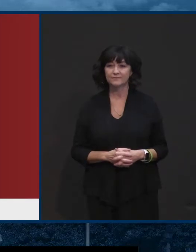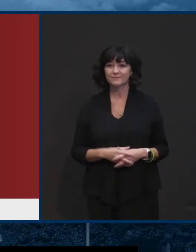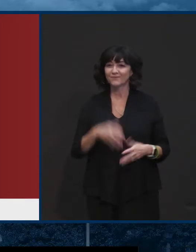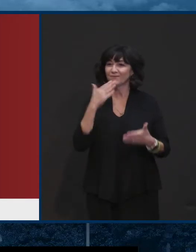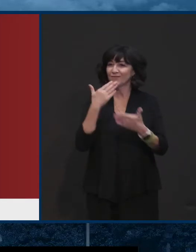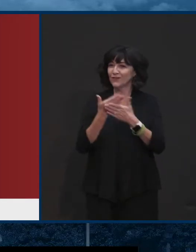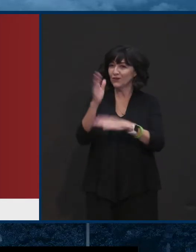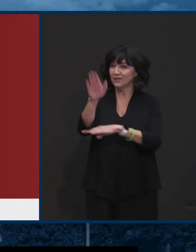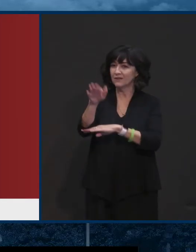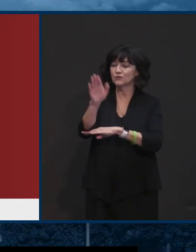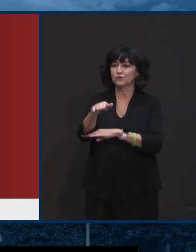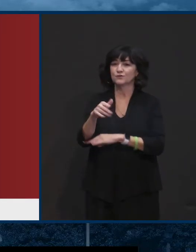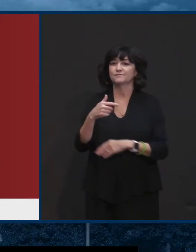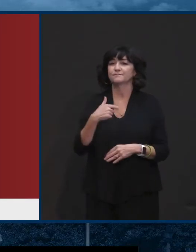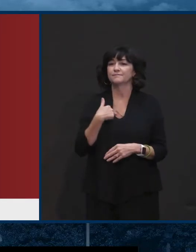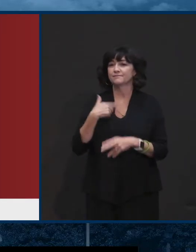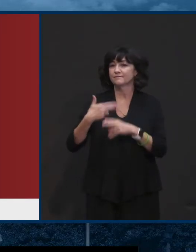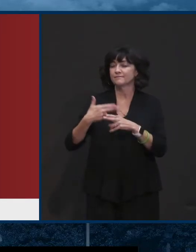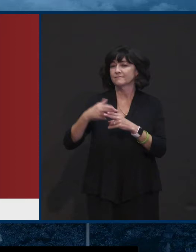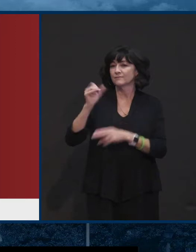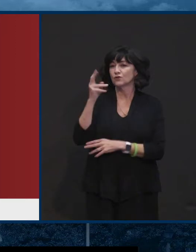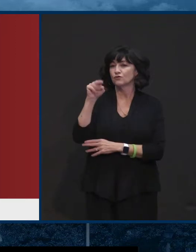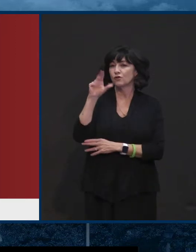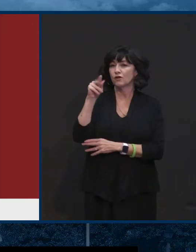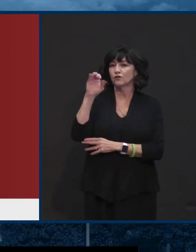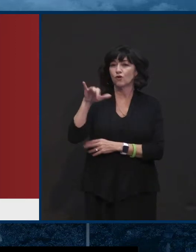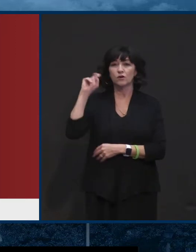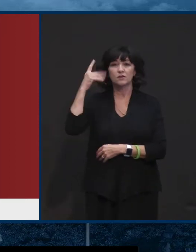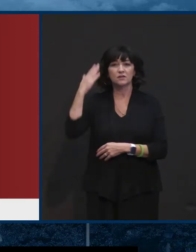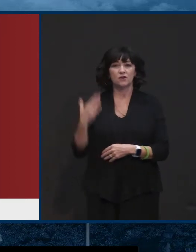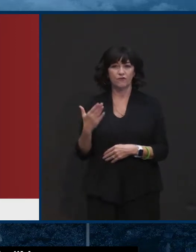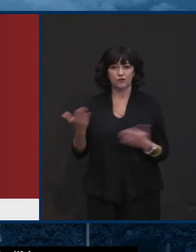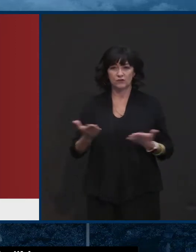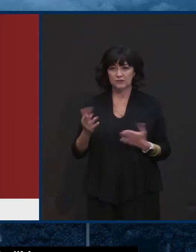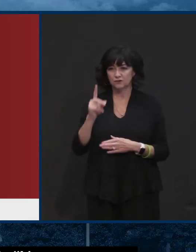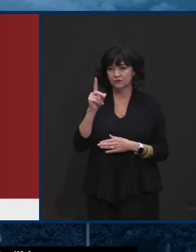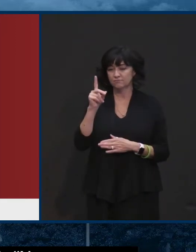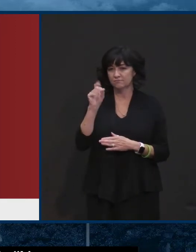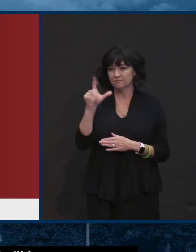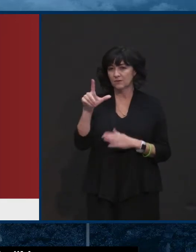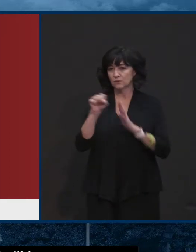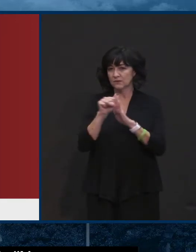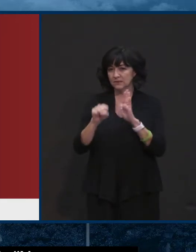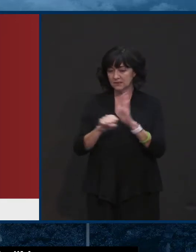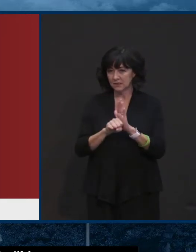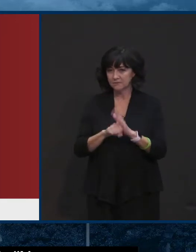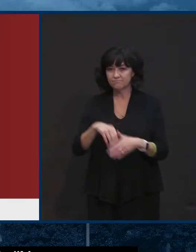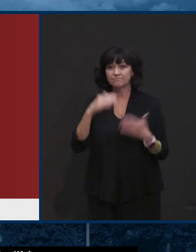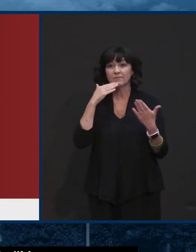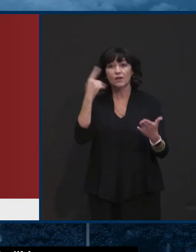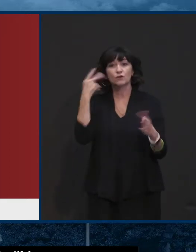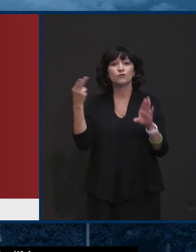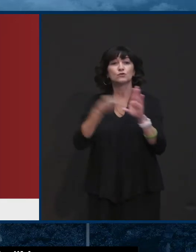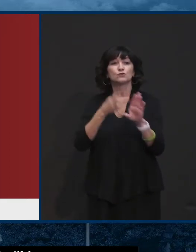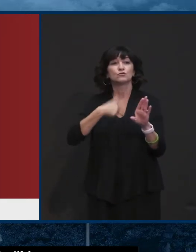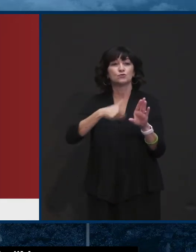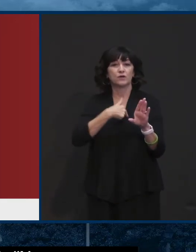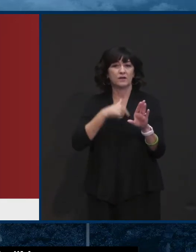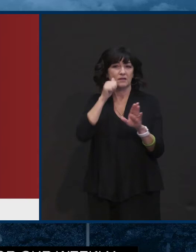Good afternoon, everyone. I'm Governor John Carney. Thank you for joining us for our weekly press conference, Delaware's response to